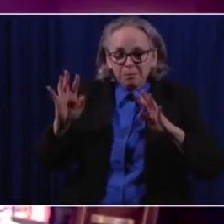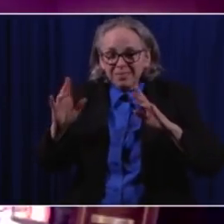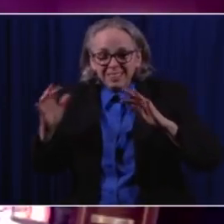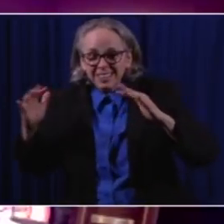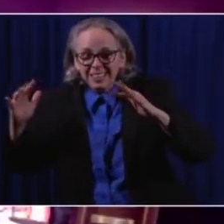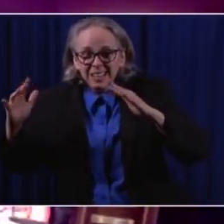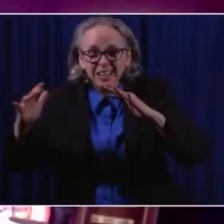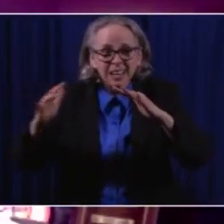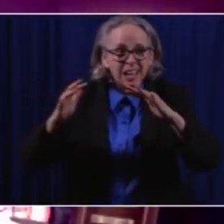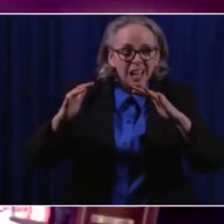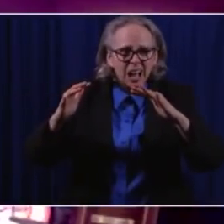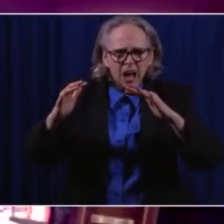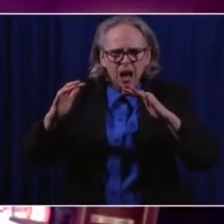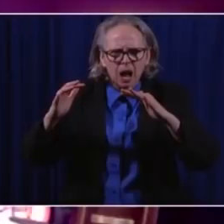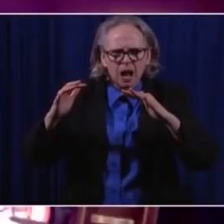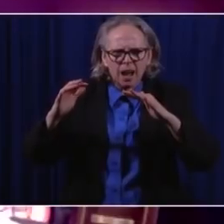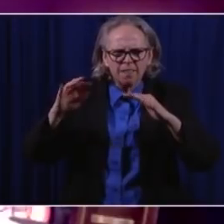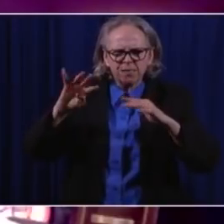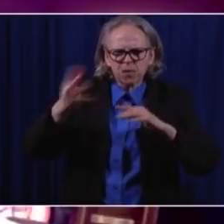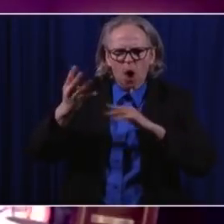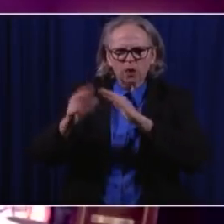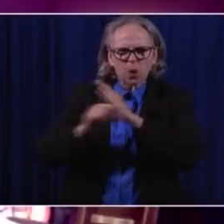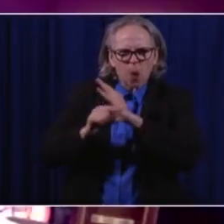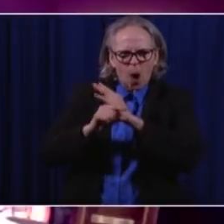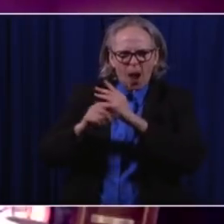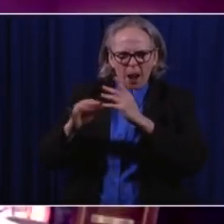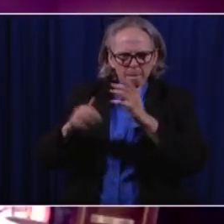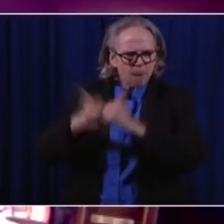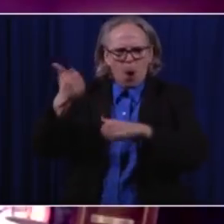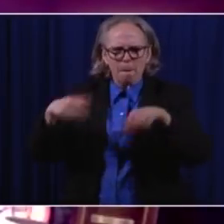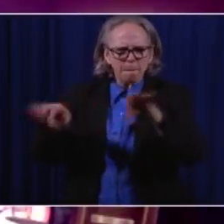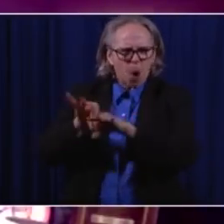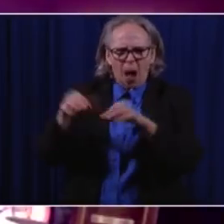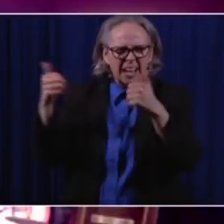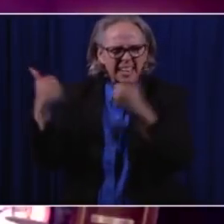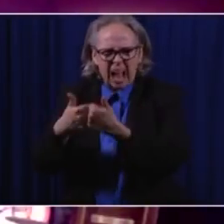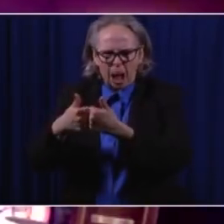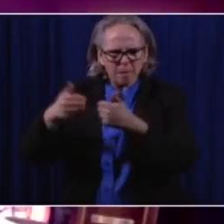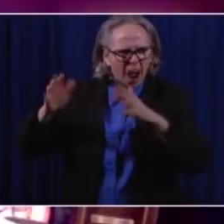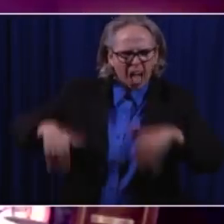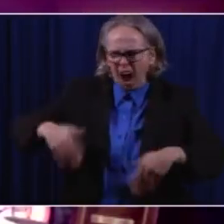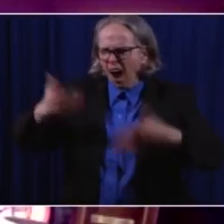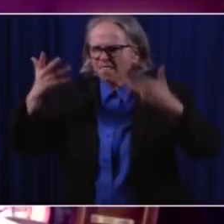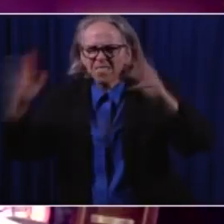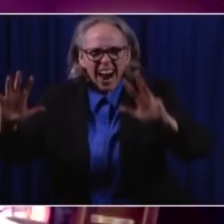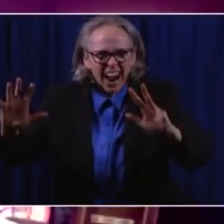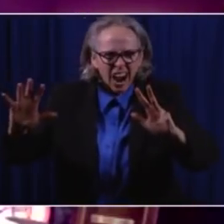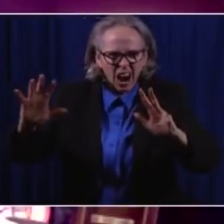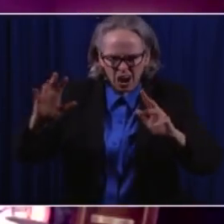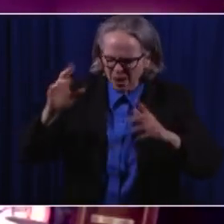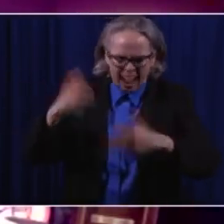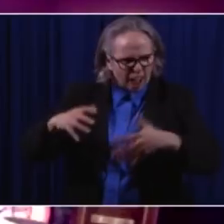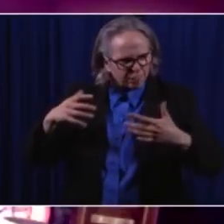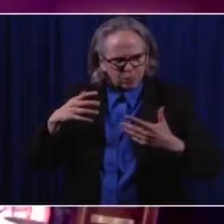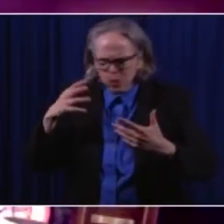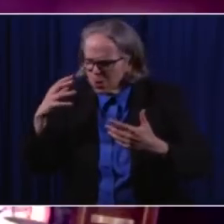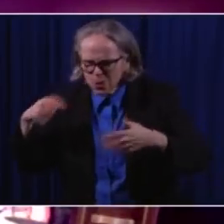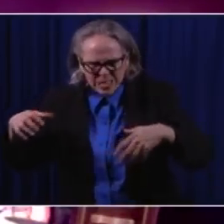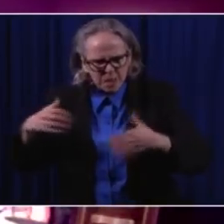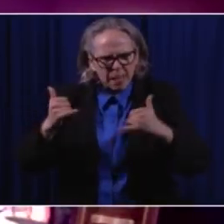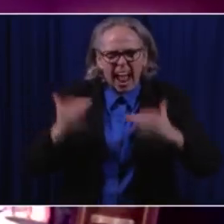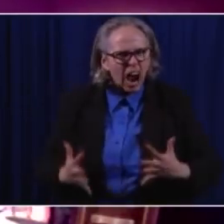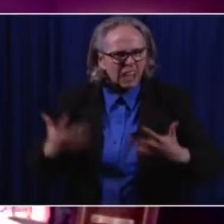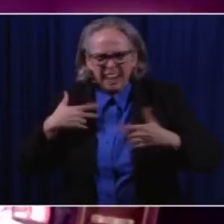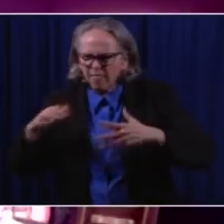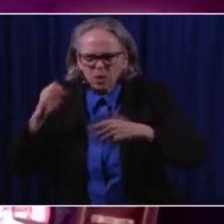quarter. This is when it's the most important. This is when you may be tired or hurting, but this is when you buckle down because this is when it's the most